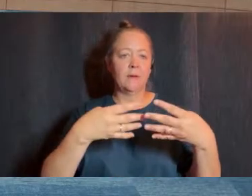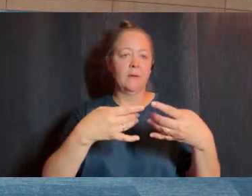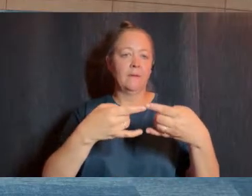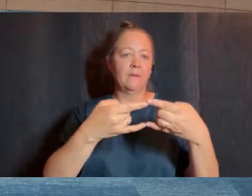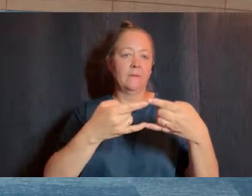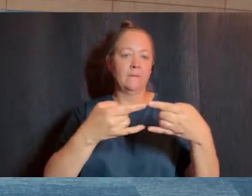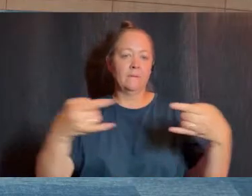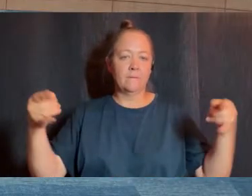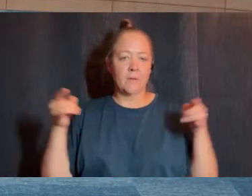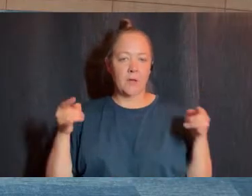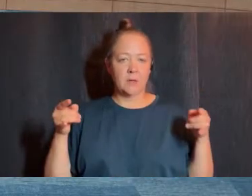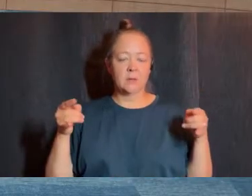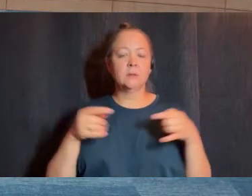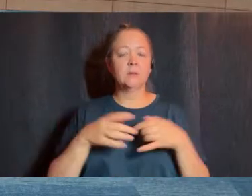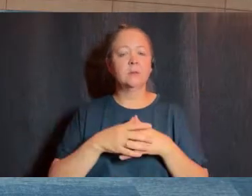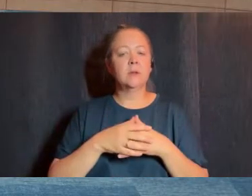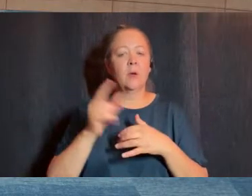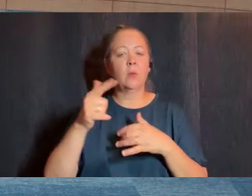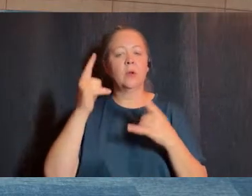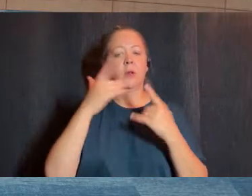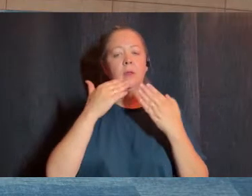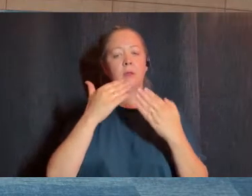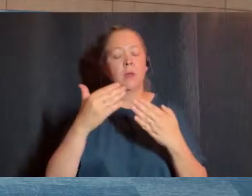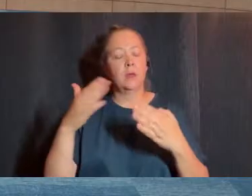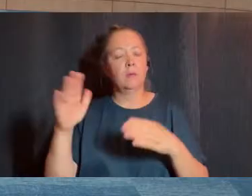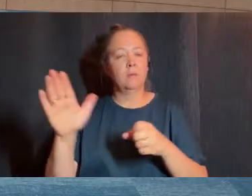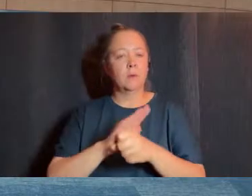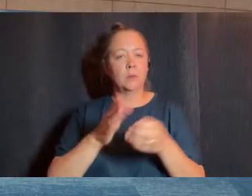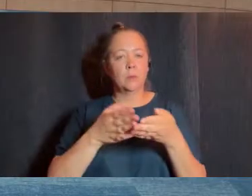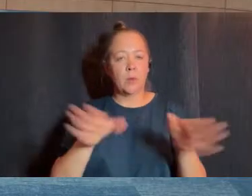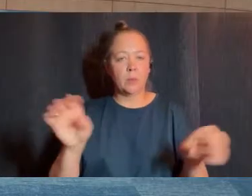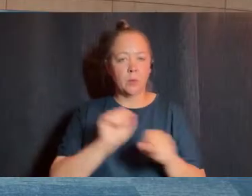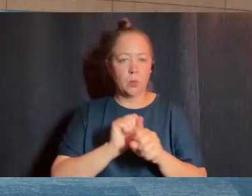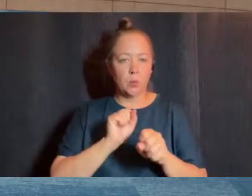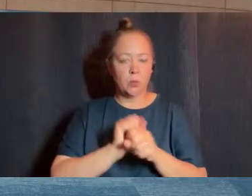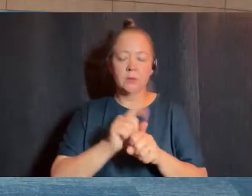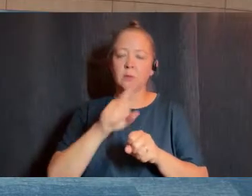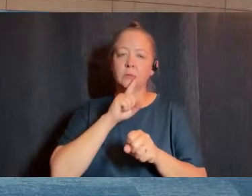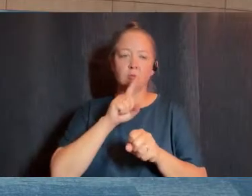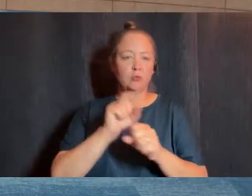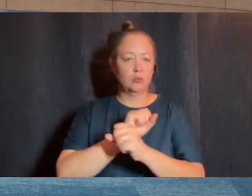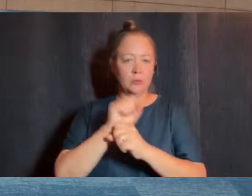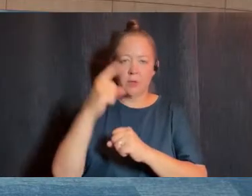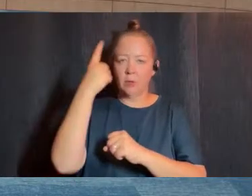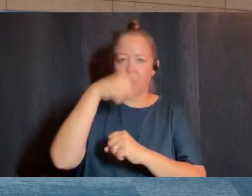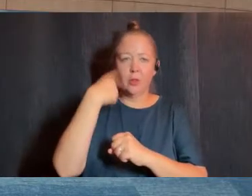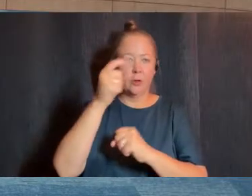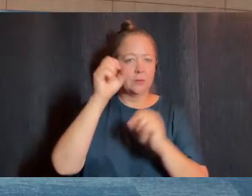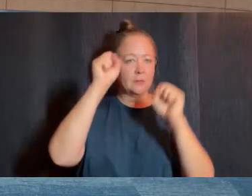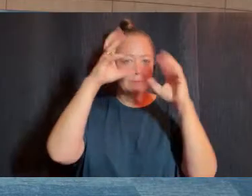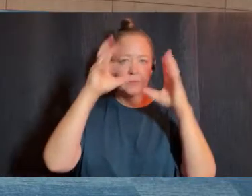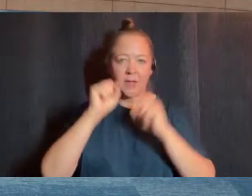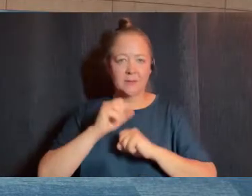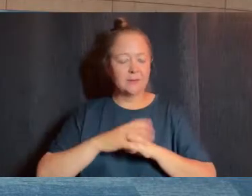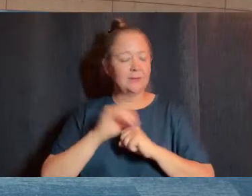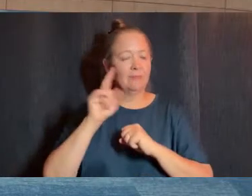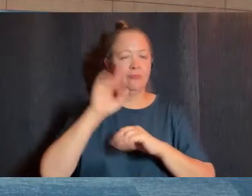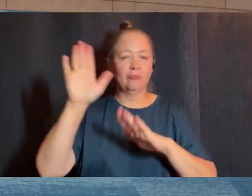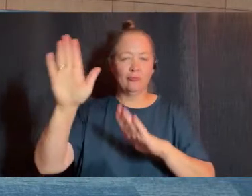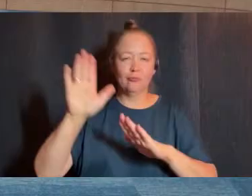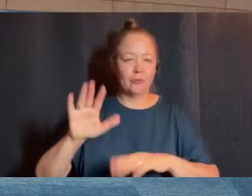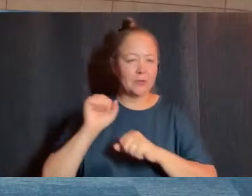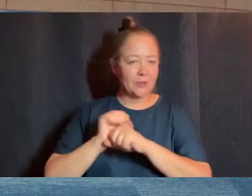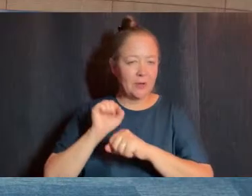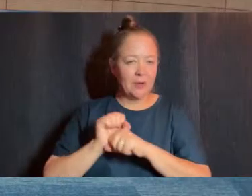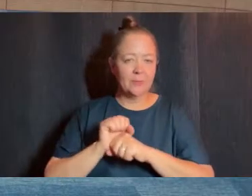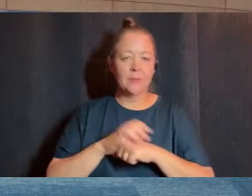staff, of course, the town as a whole for doing that. It's truly looks amazing, great job. There is, I would